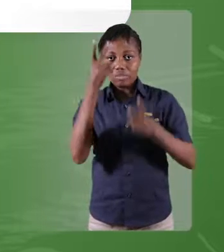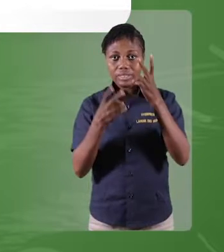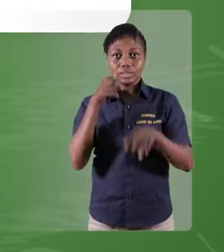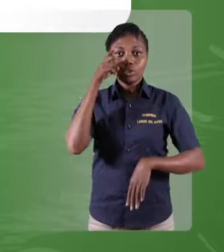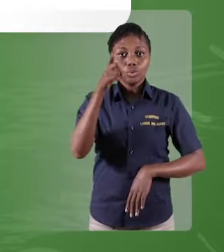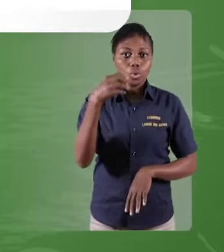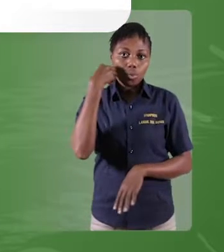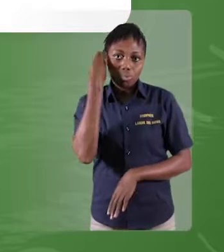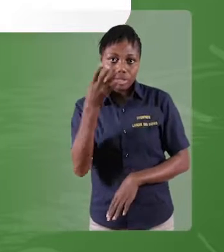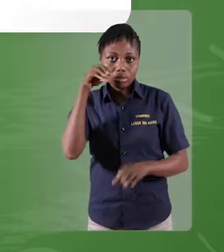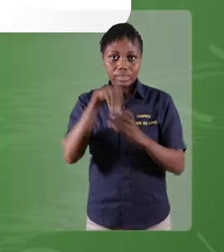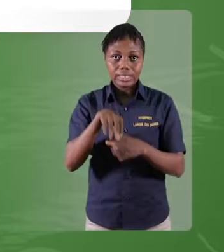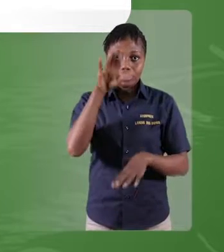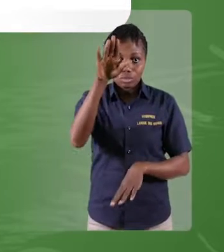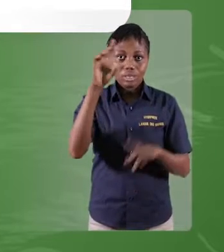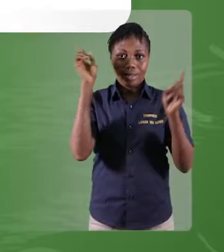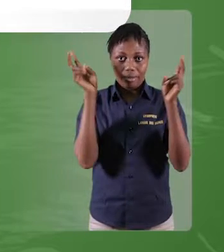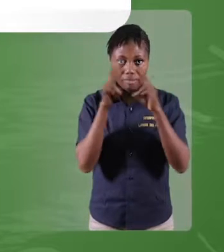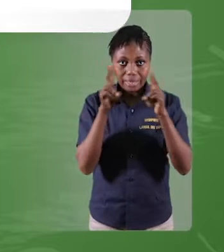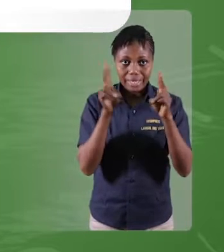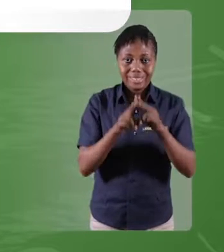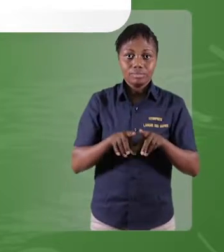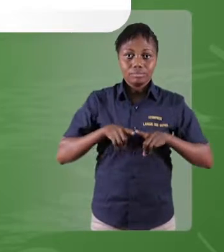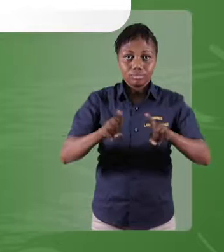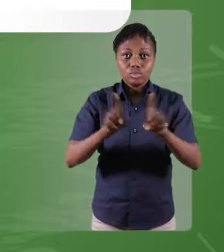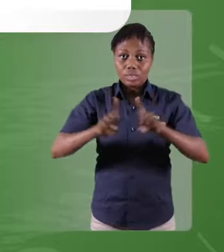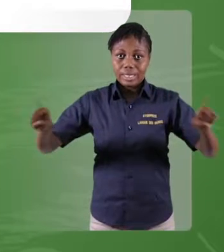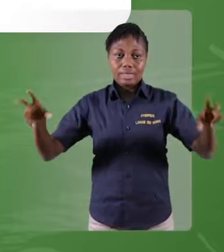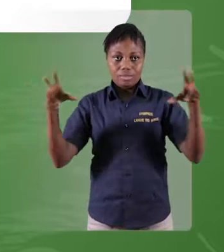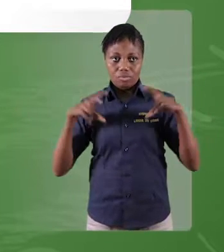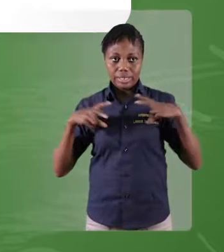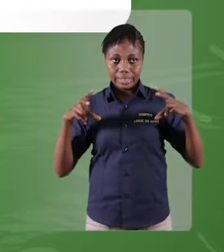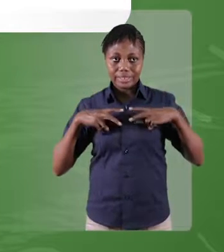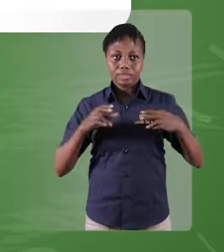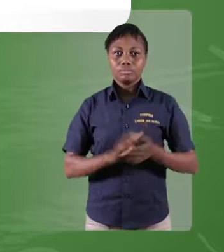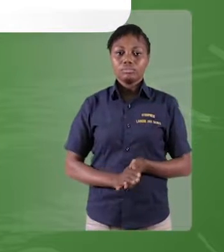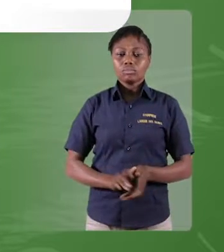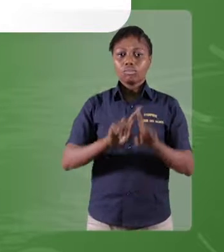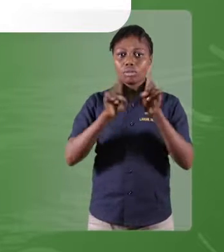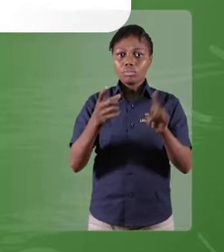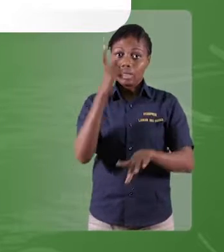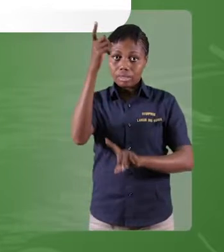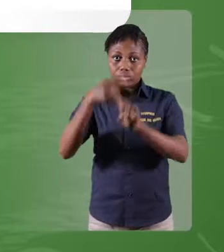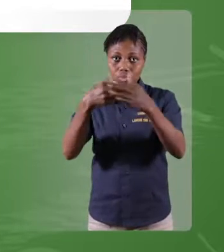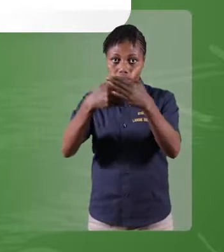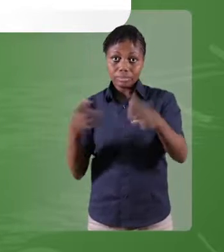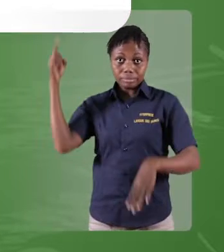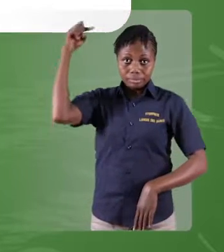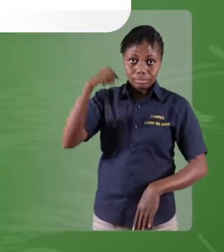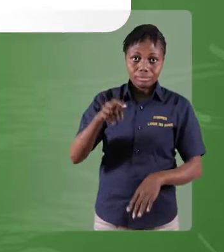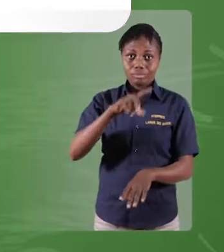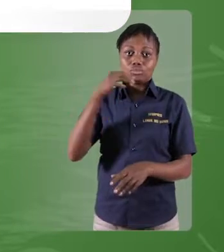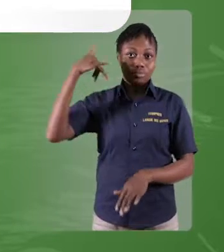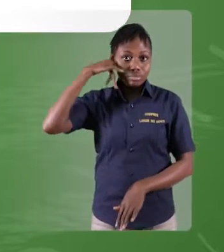city during the long vacation. A month before his arrival, he calls you on WhatsApp and asks you